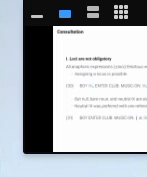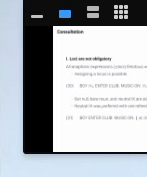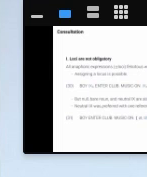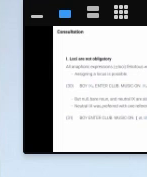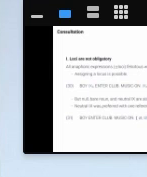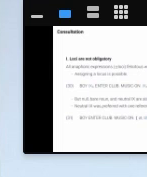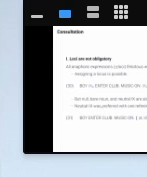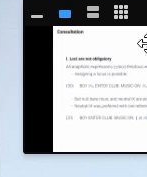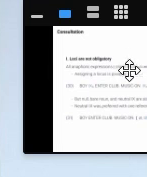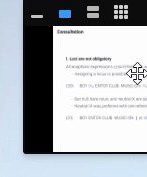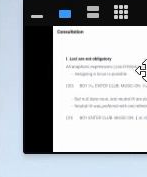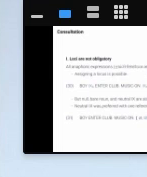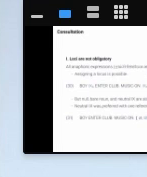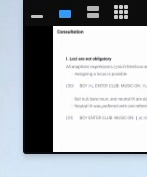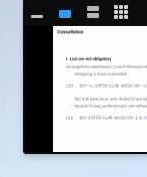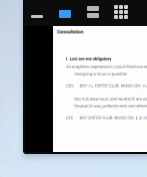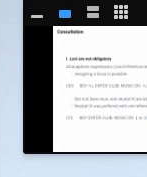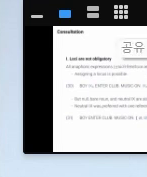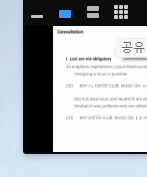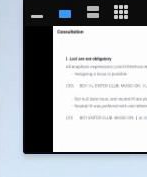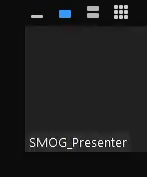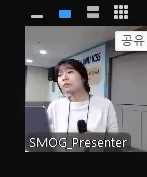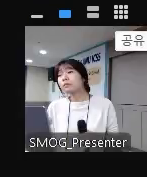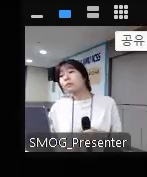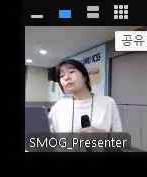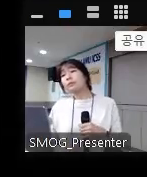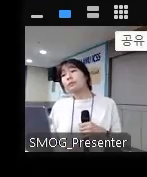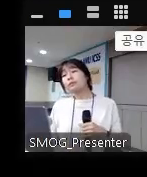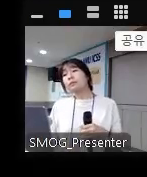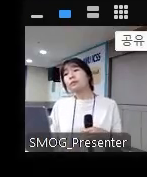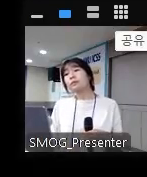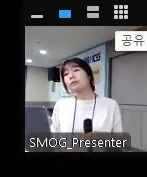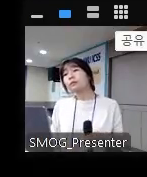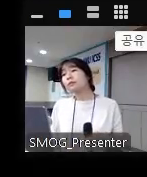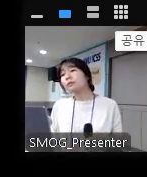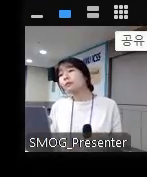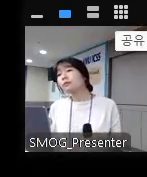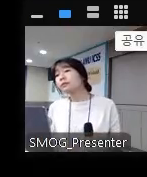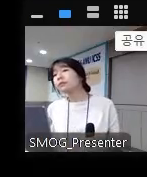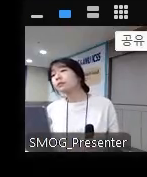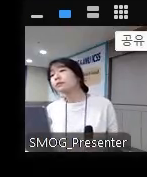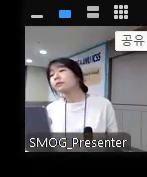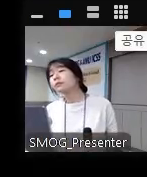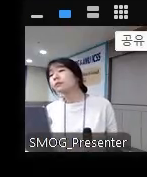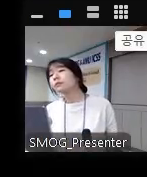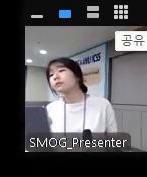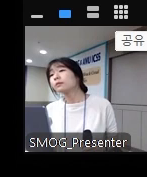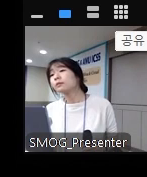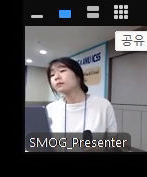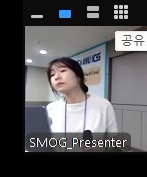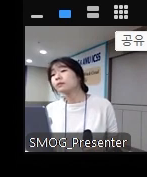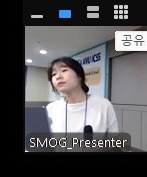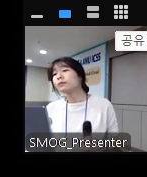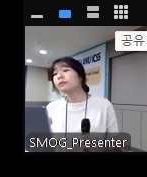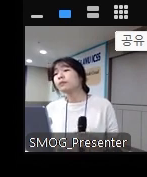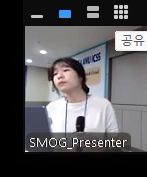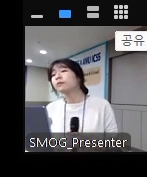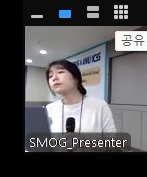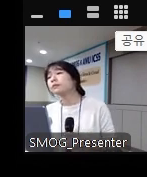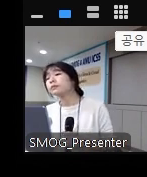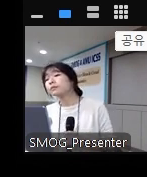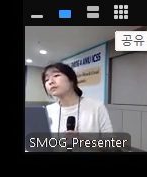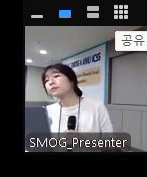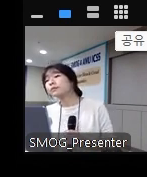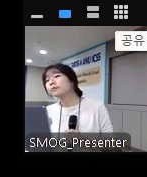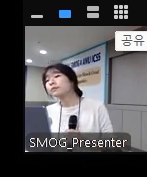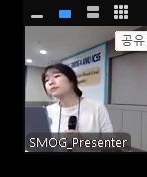marking. So do in it is also in optional cases, do you